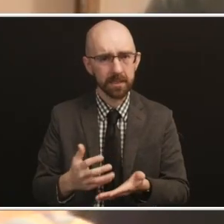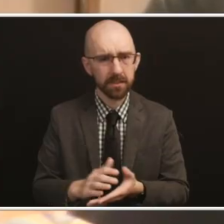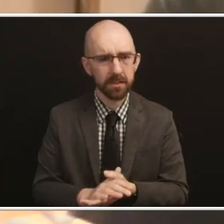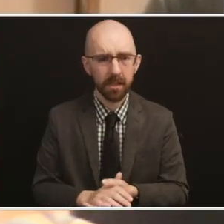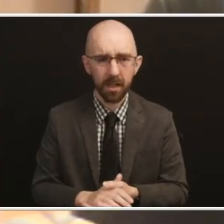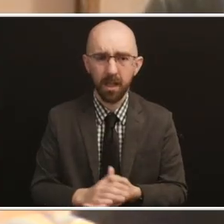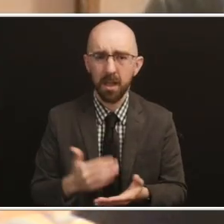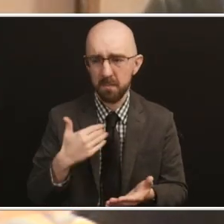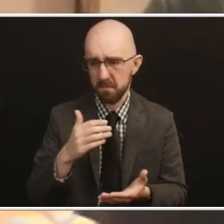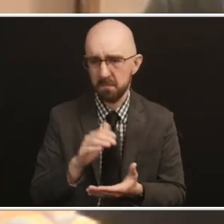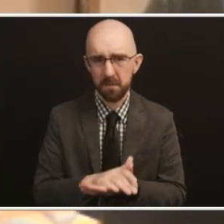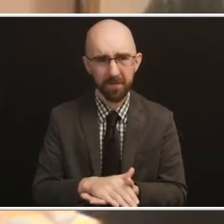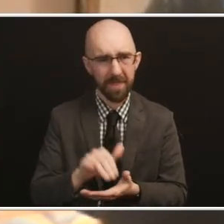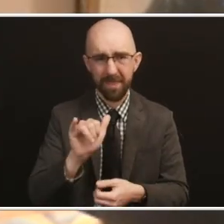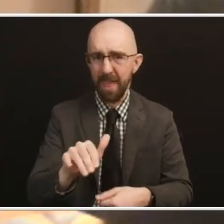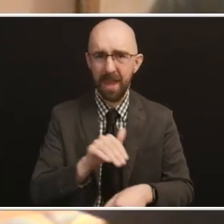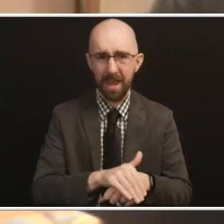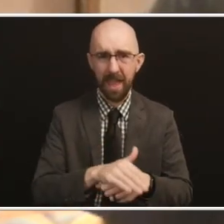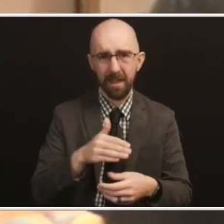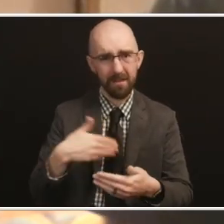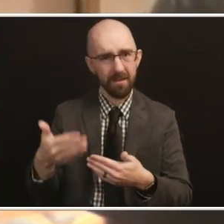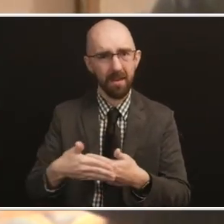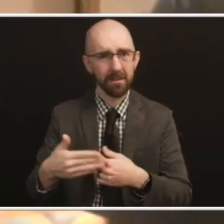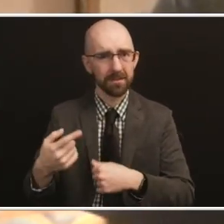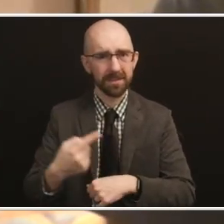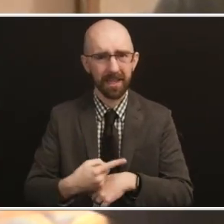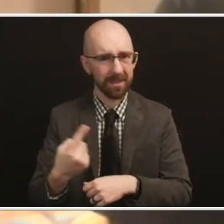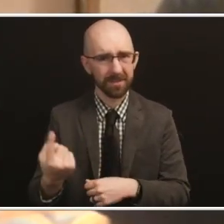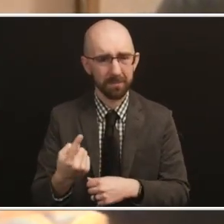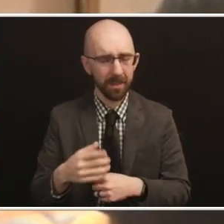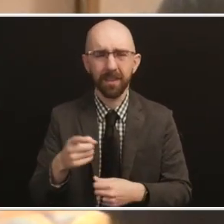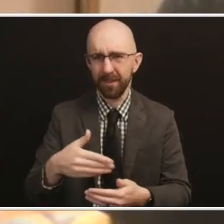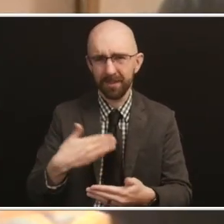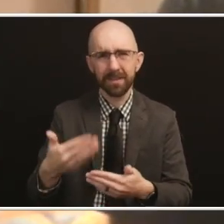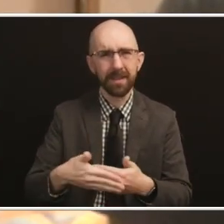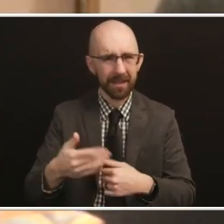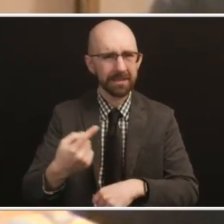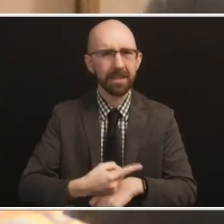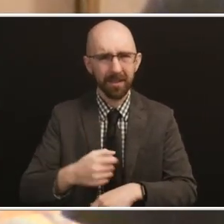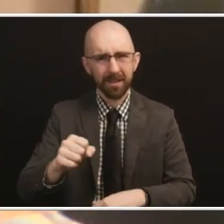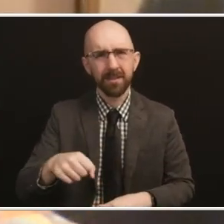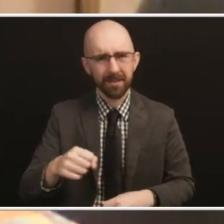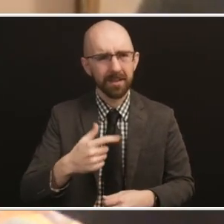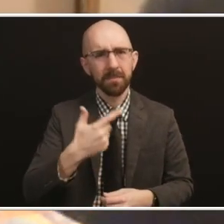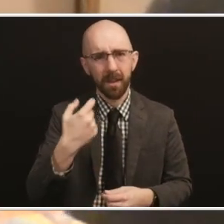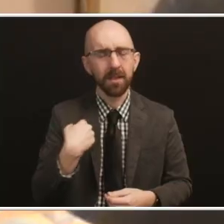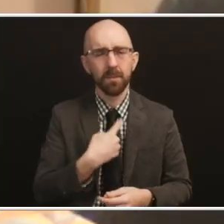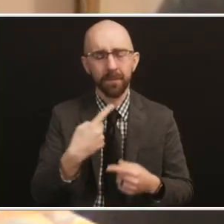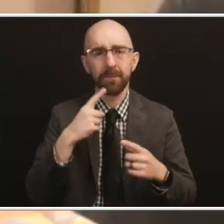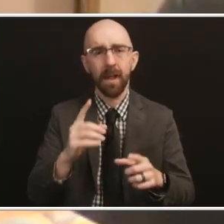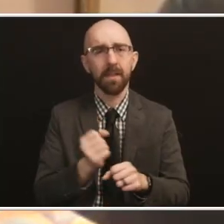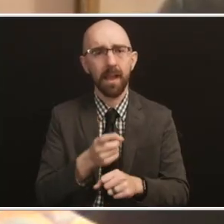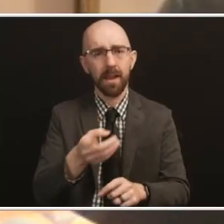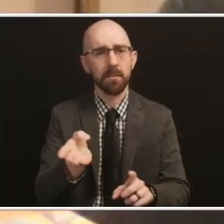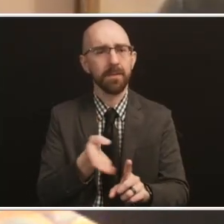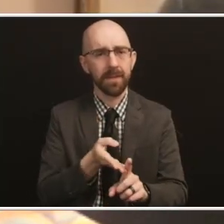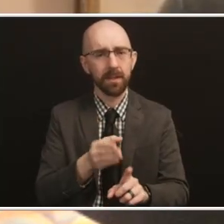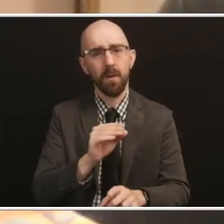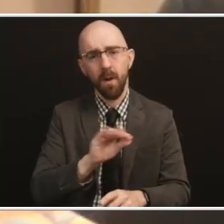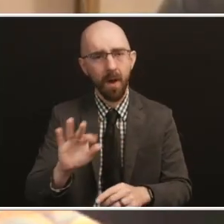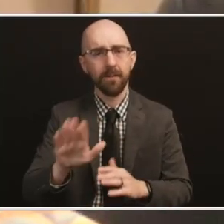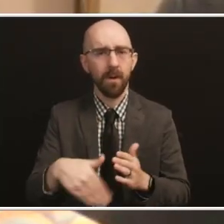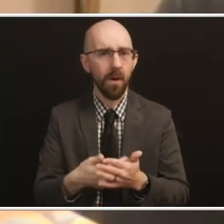believe it was that night or the next day, wasn't it? I think it was the next day. Yeah. Because we finally got him convinced to take him off all the